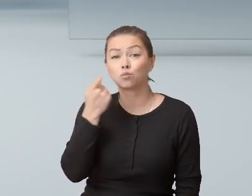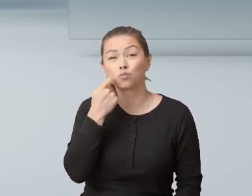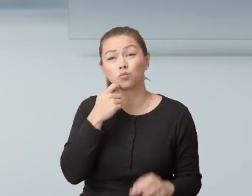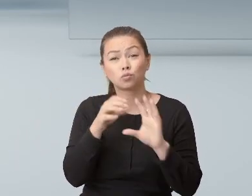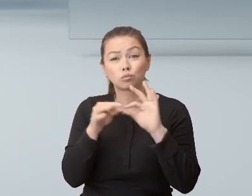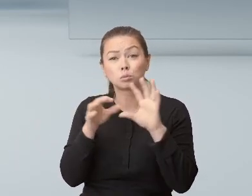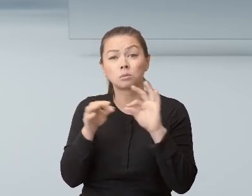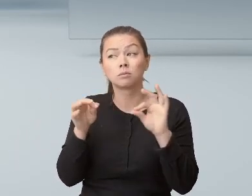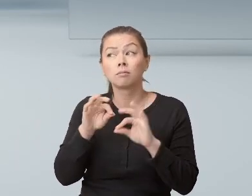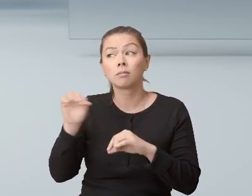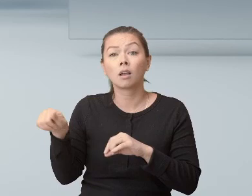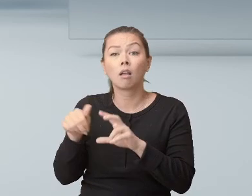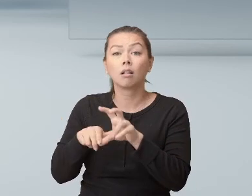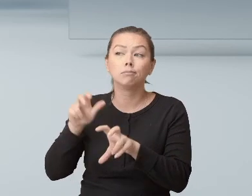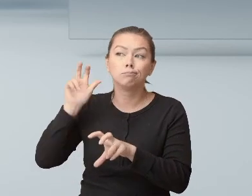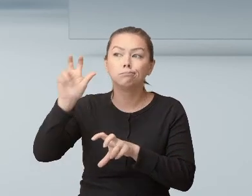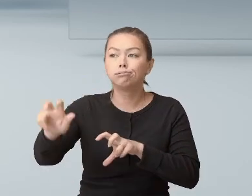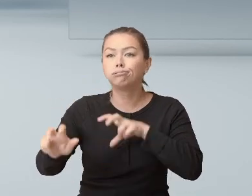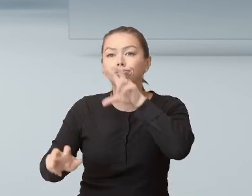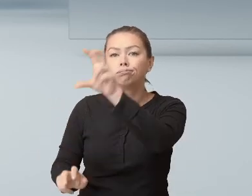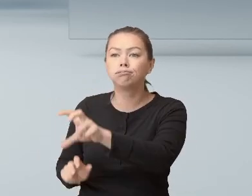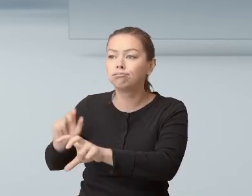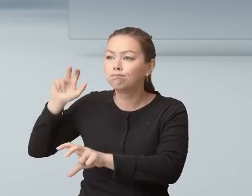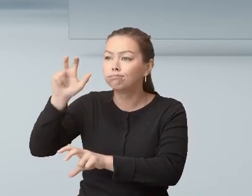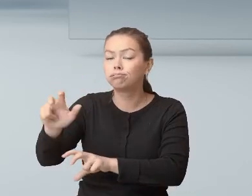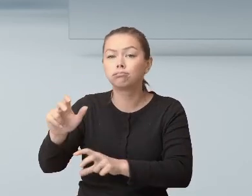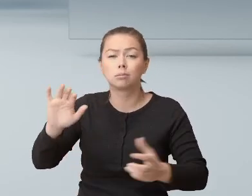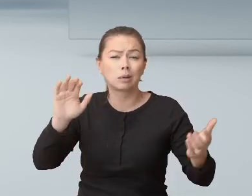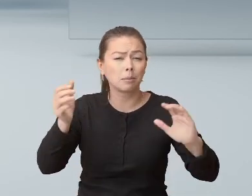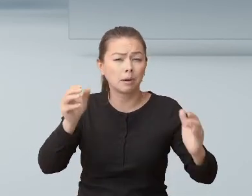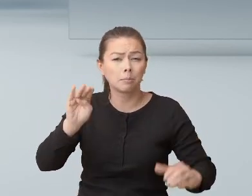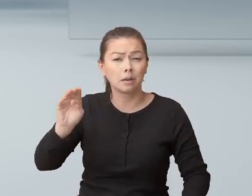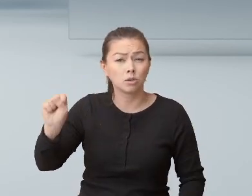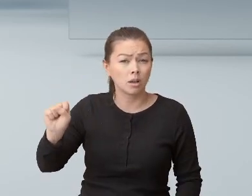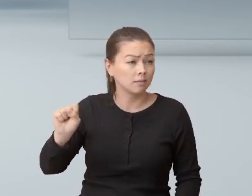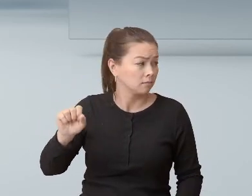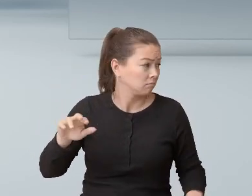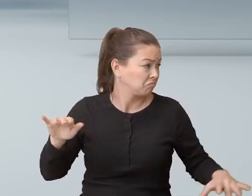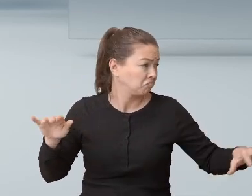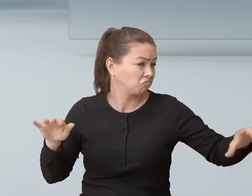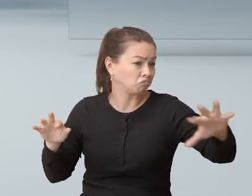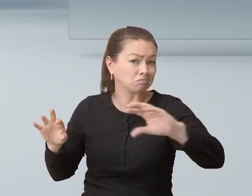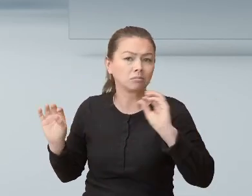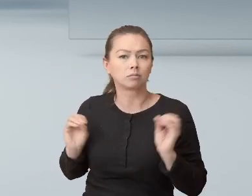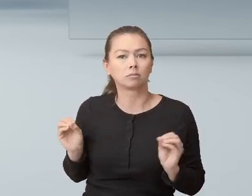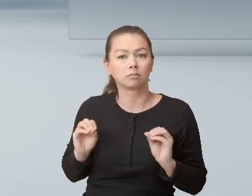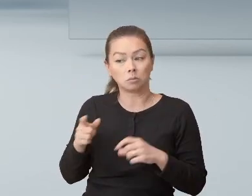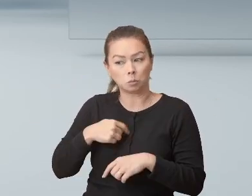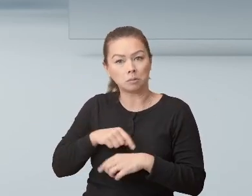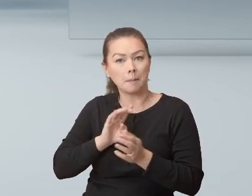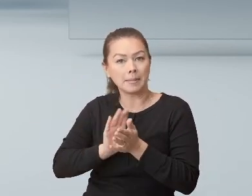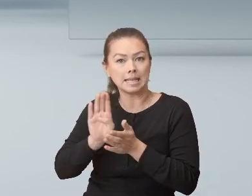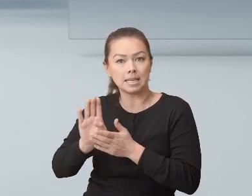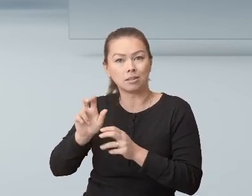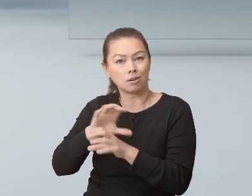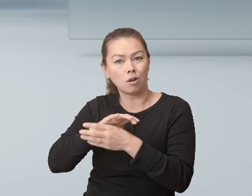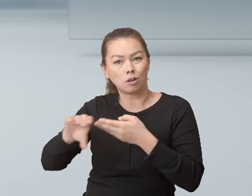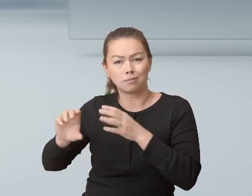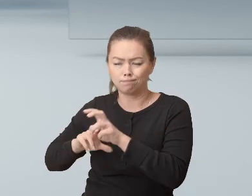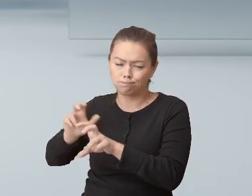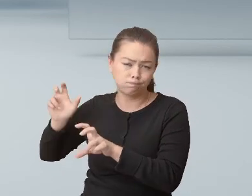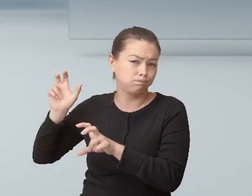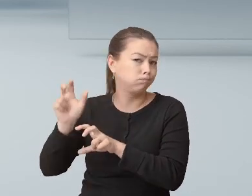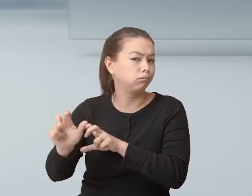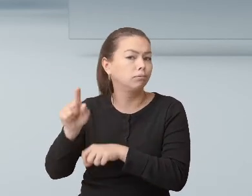does, and not just R&D on new features and that kind of stuff, but they spend $1 billion alone on Azure security. And Azure is Microsoft's